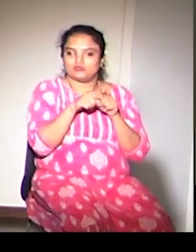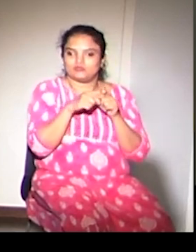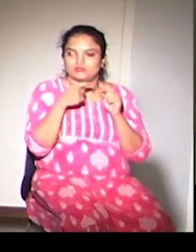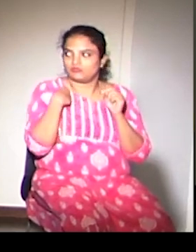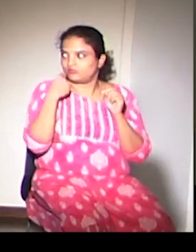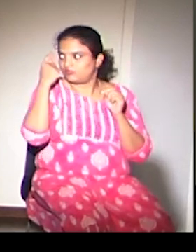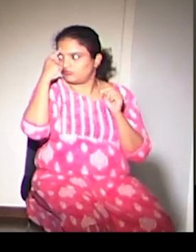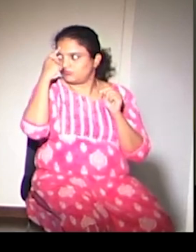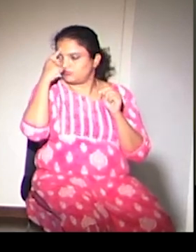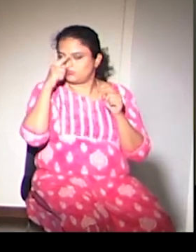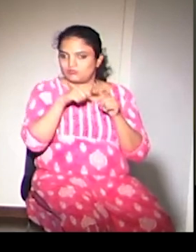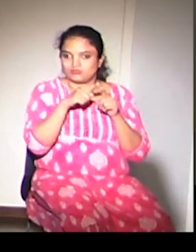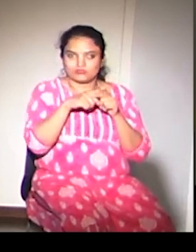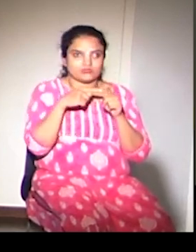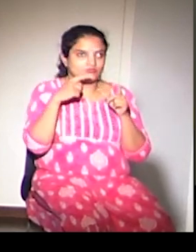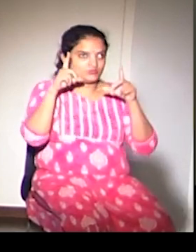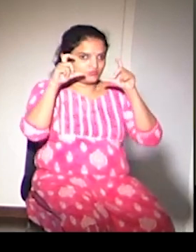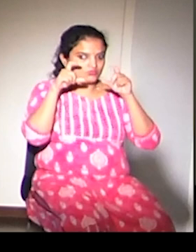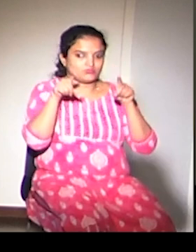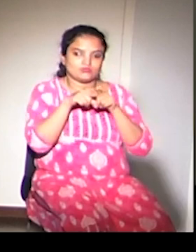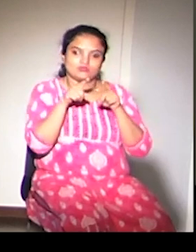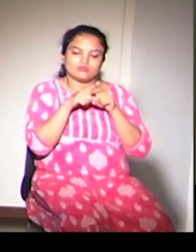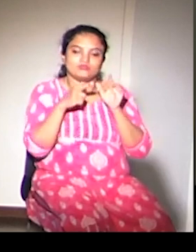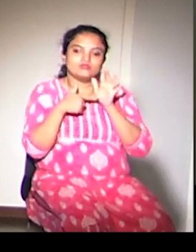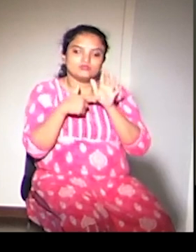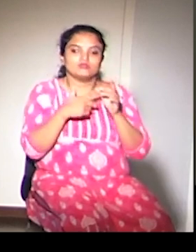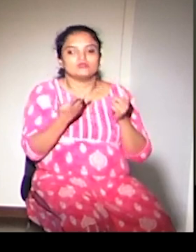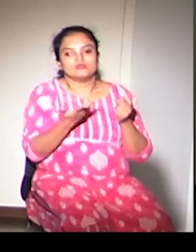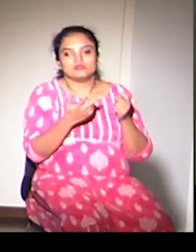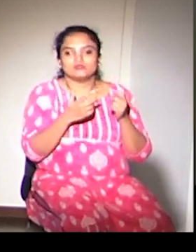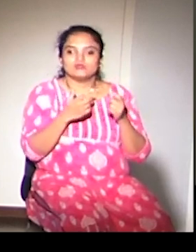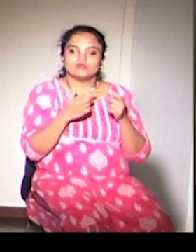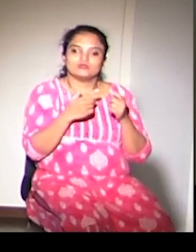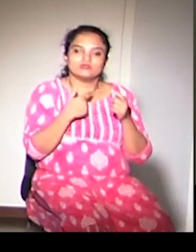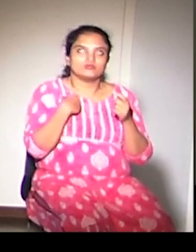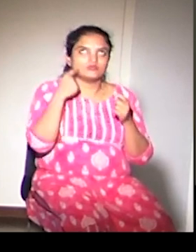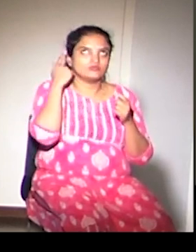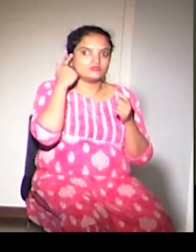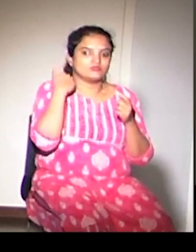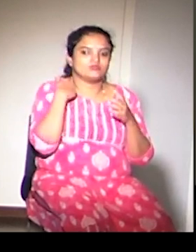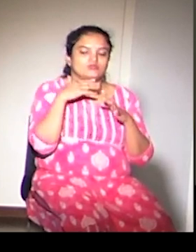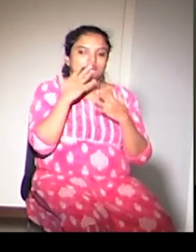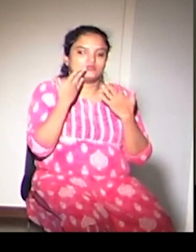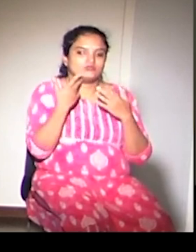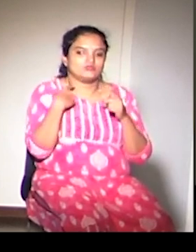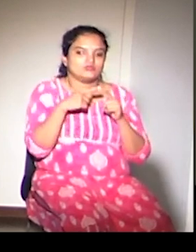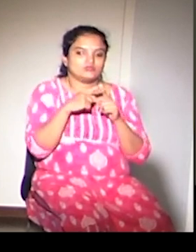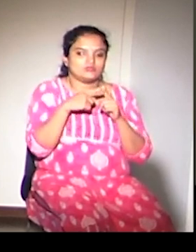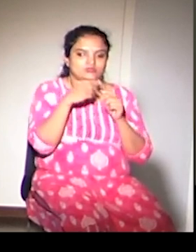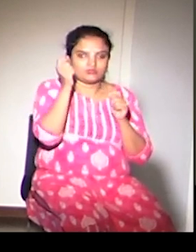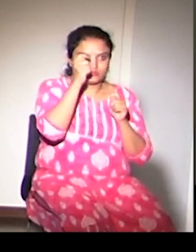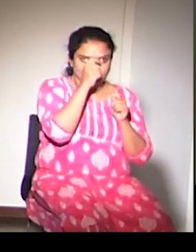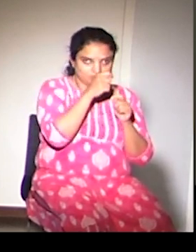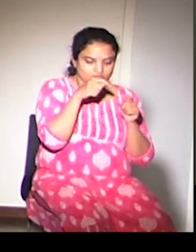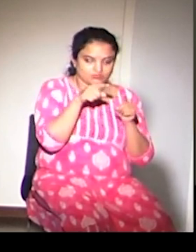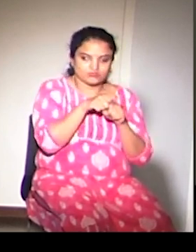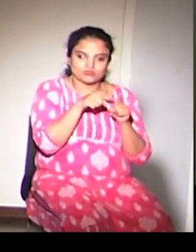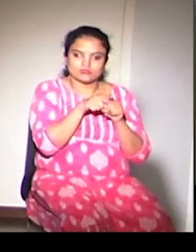think that picture really explained it well. Yes, I think so. I don't think I've ever noticed the sky so blue